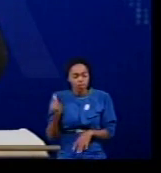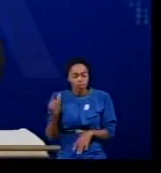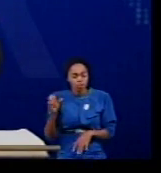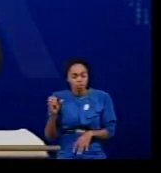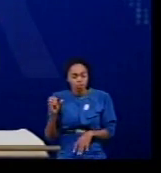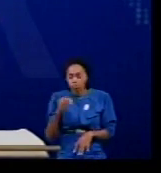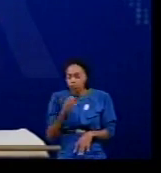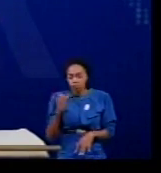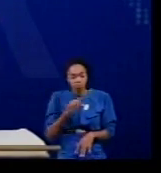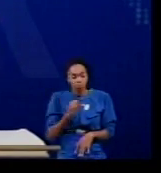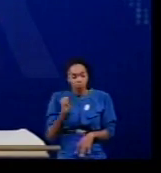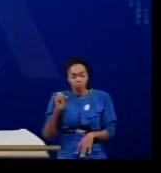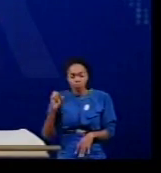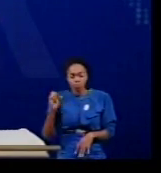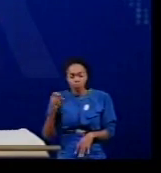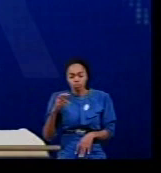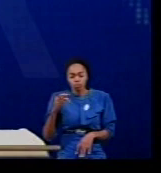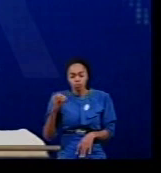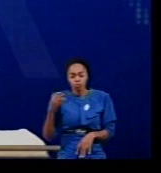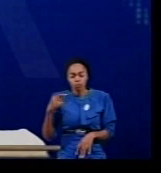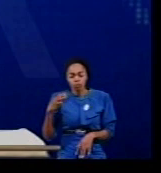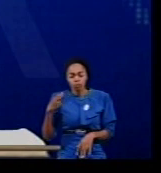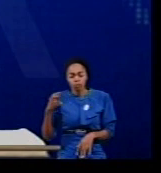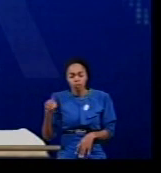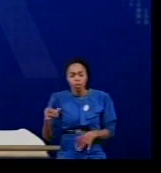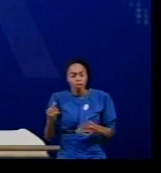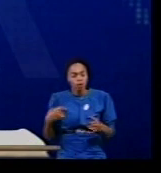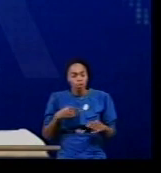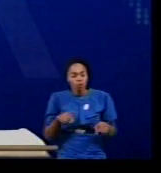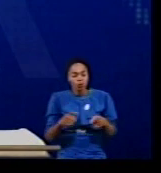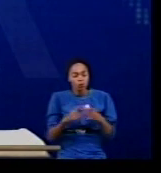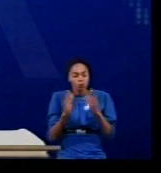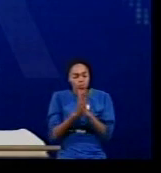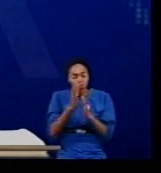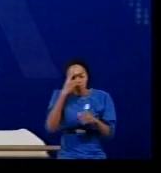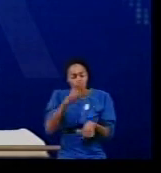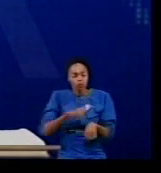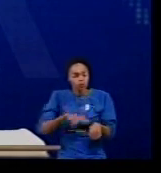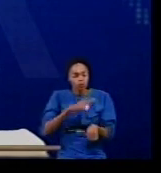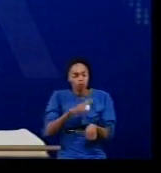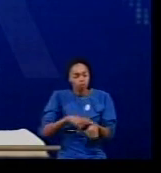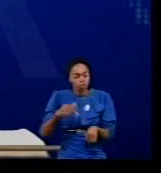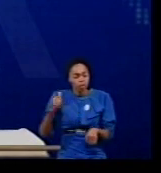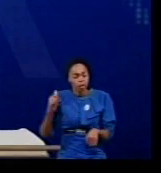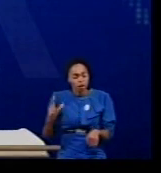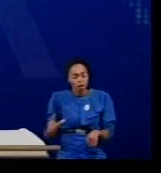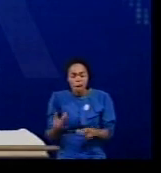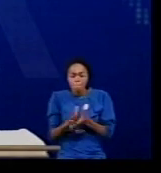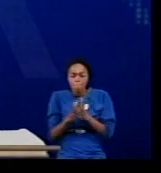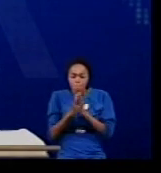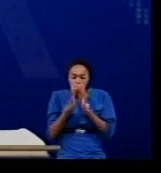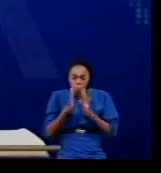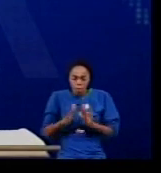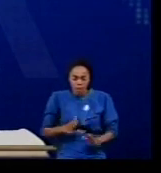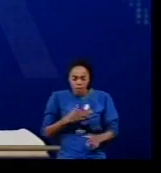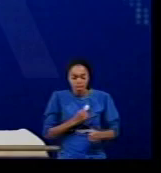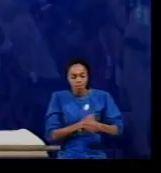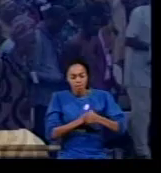becomes the Lord, your peace, Jehovah Shalom. Unto this day, it is yet in Ophrah of